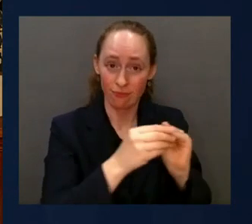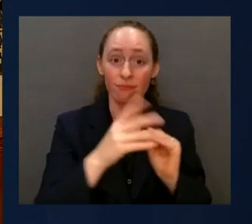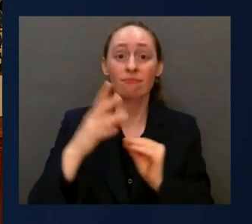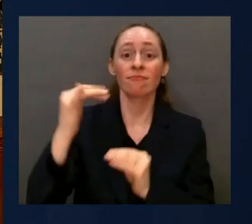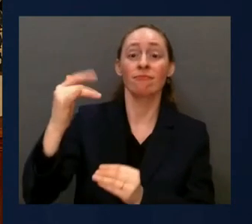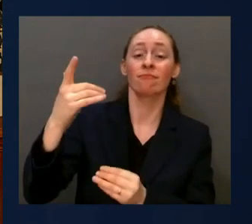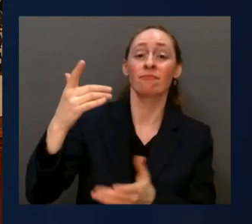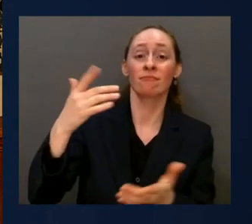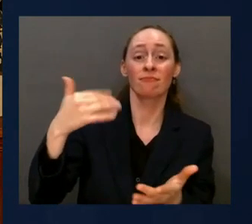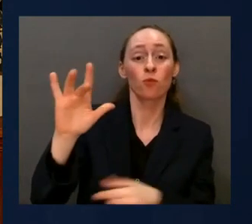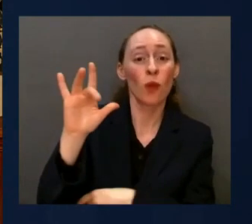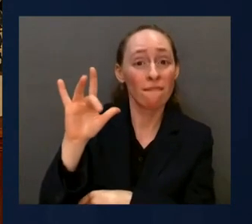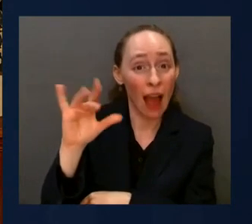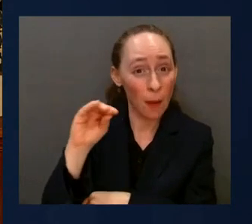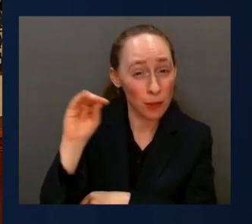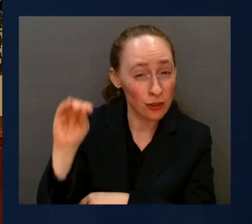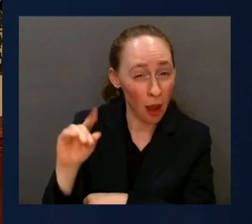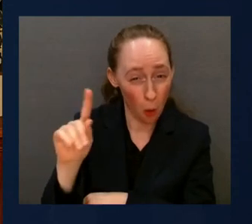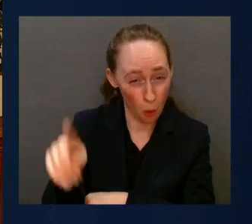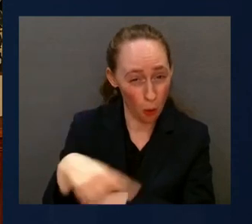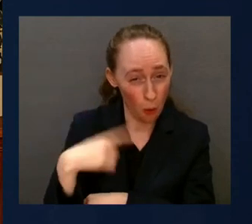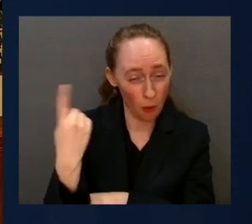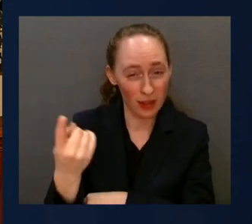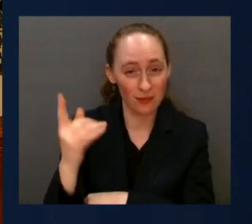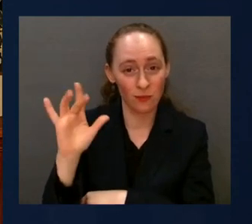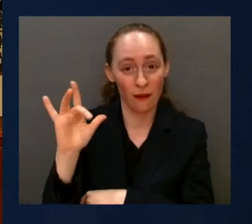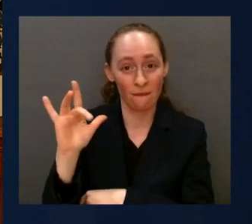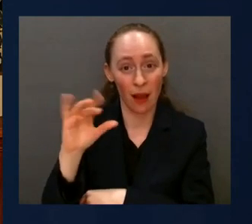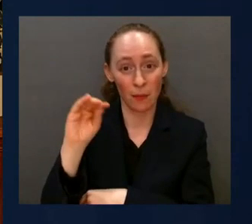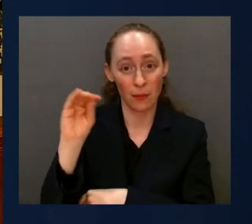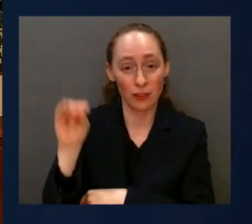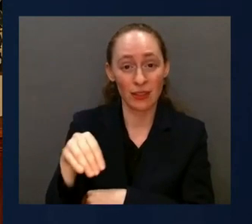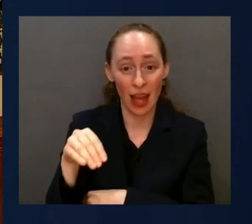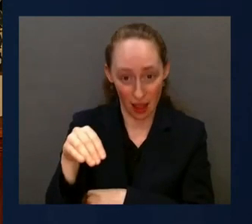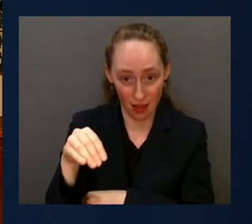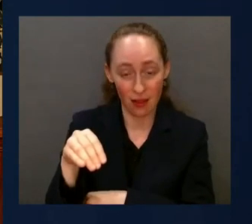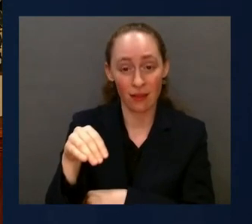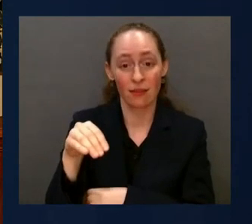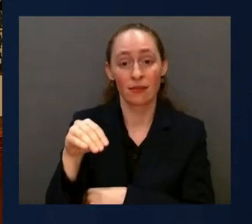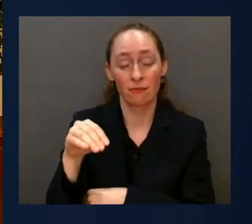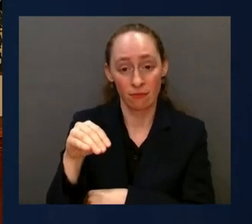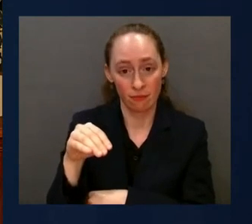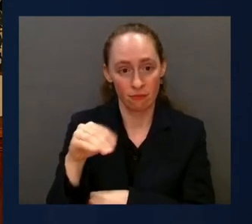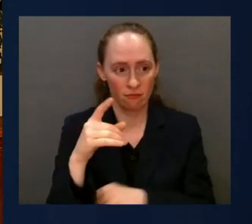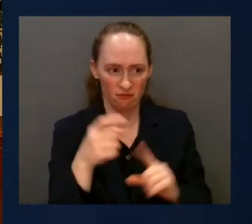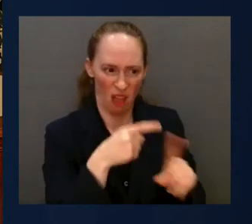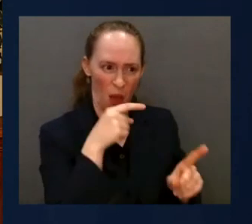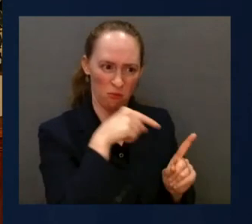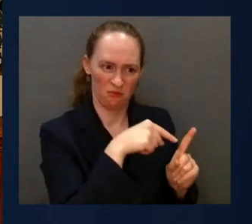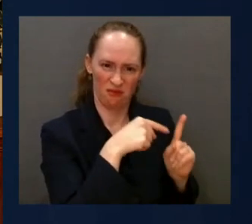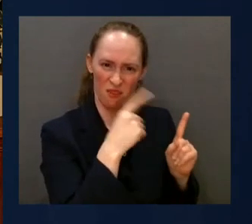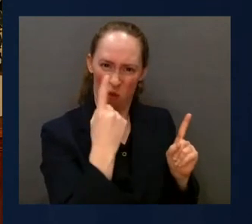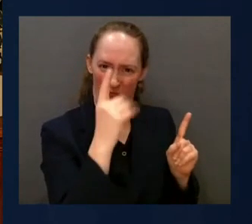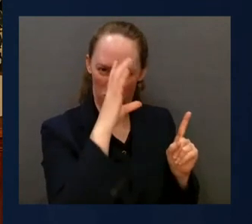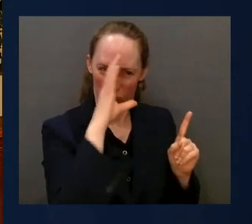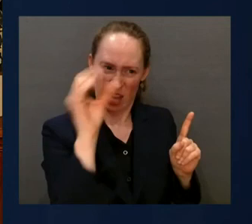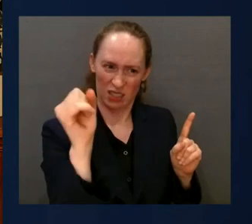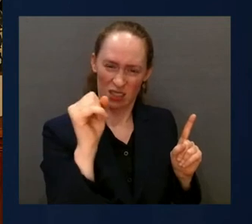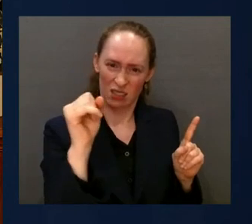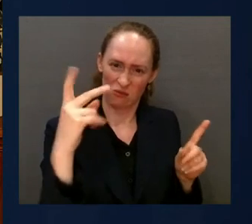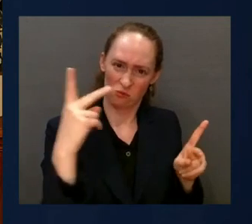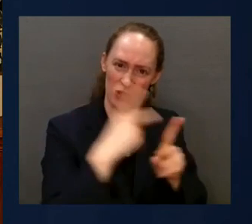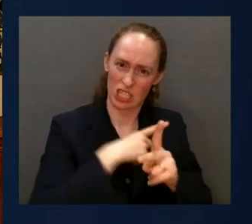years to accumulate was added by just one administration alone, the last one. They're the facts. Check it out.